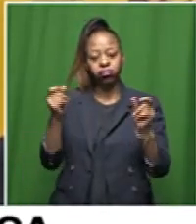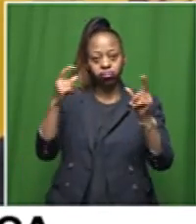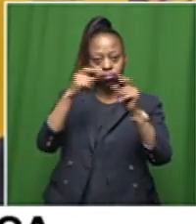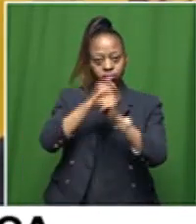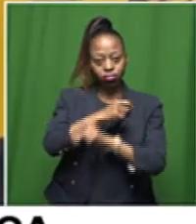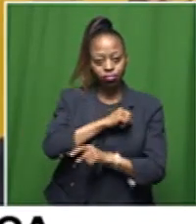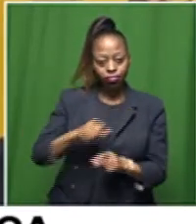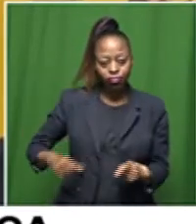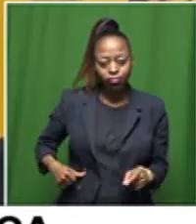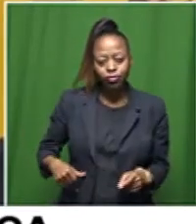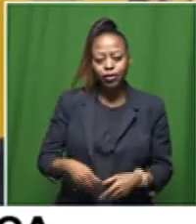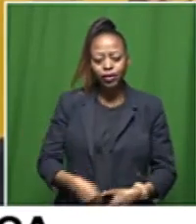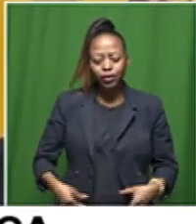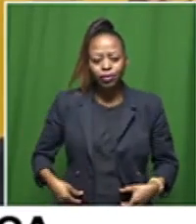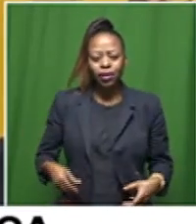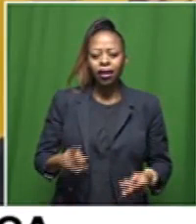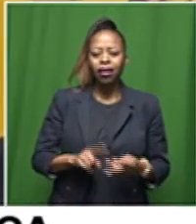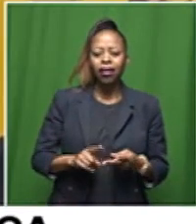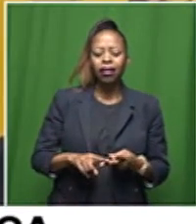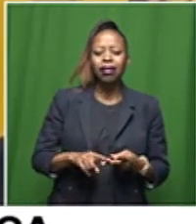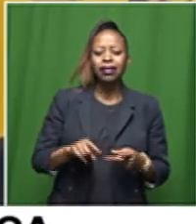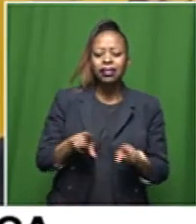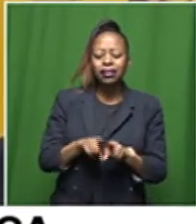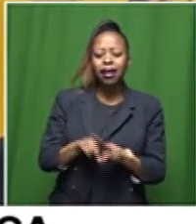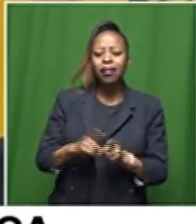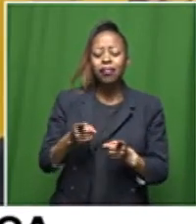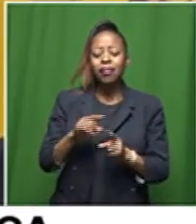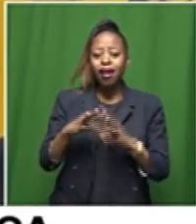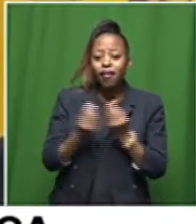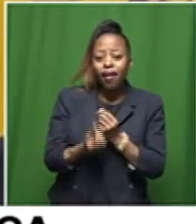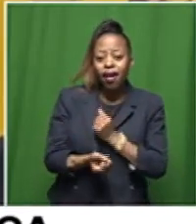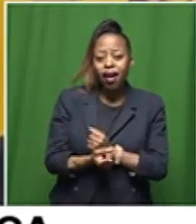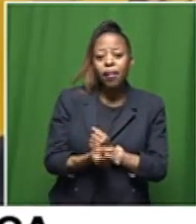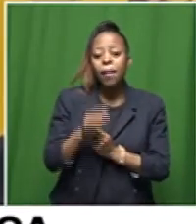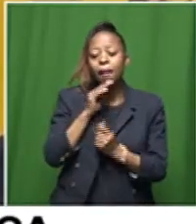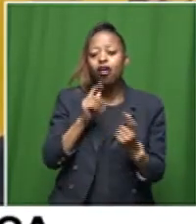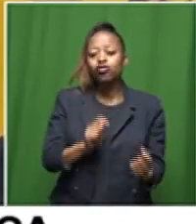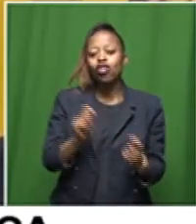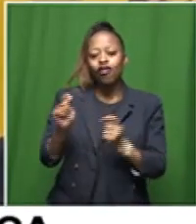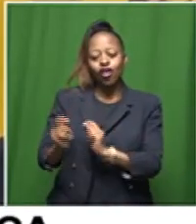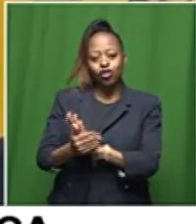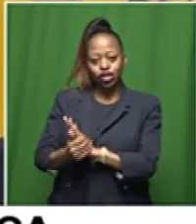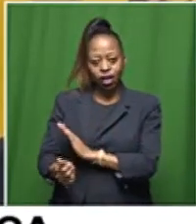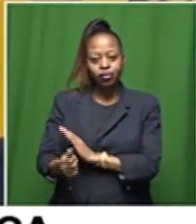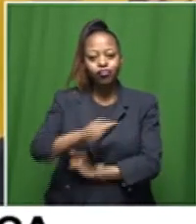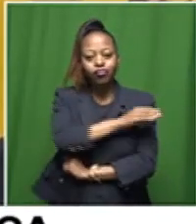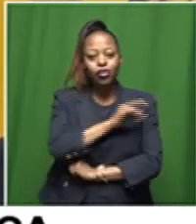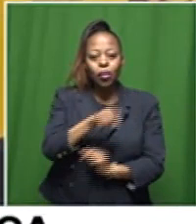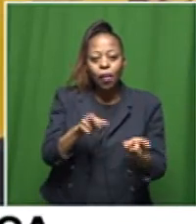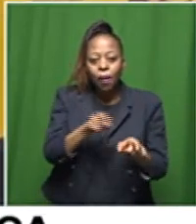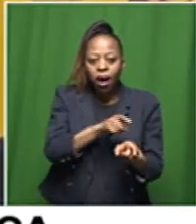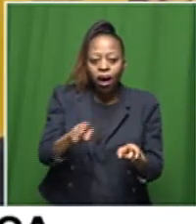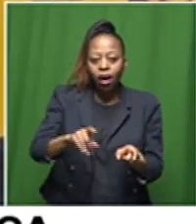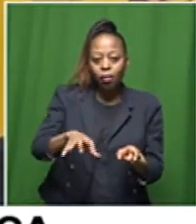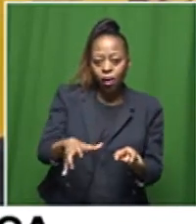include urogynecological, urology, as well as, with all of this happening, having a transfer of skills to clinicians in the province. To elaborate